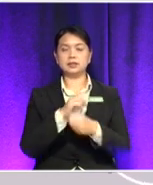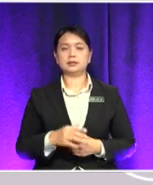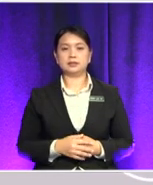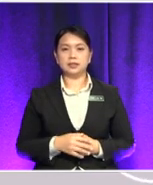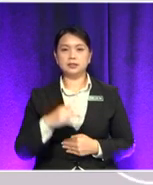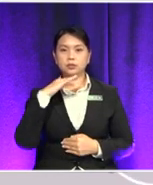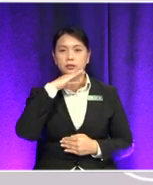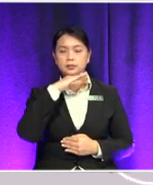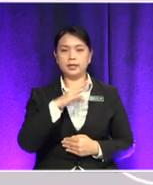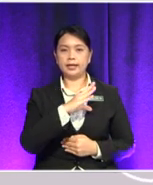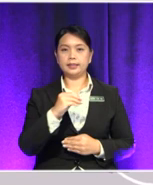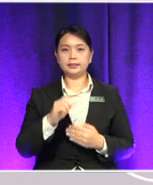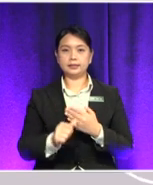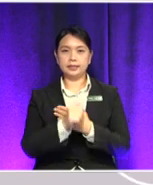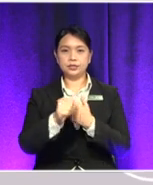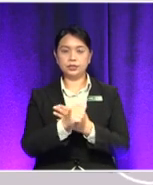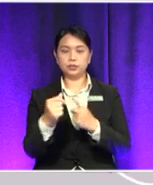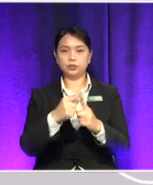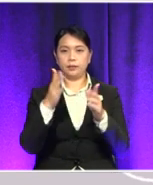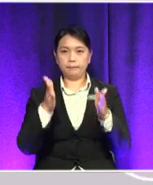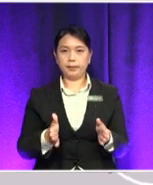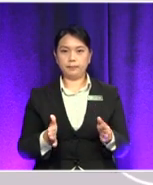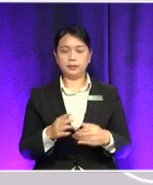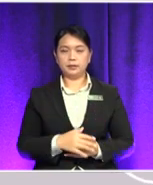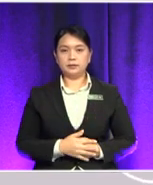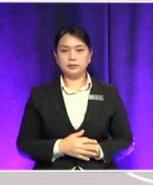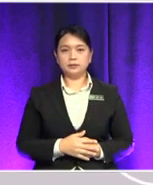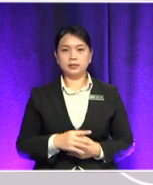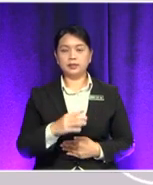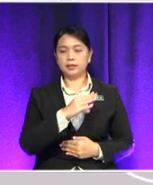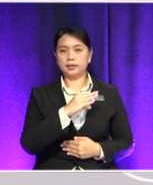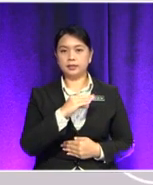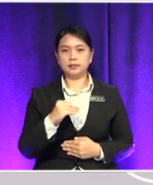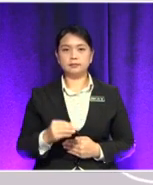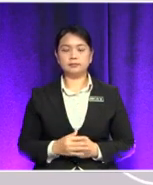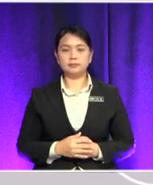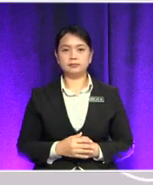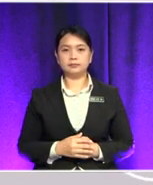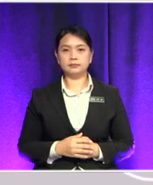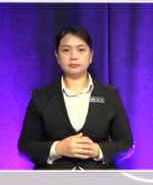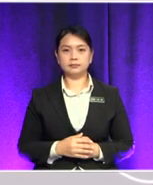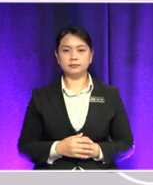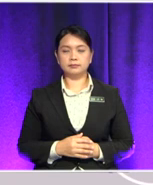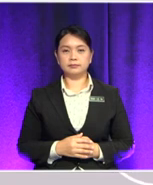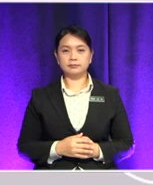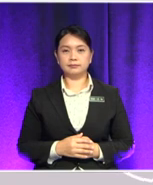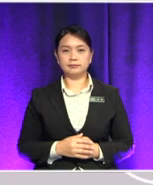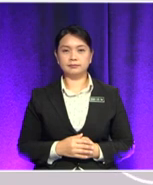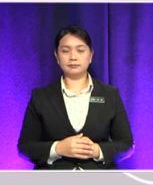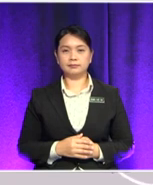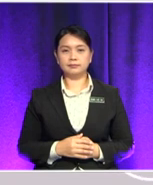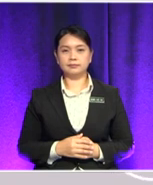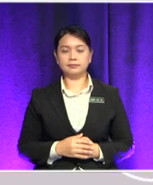can be danger to people's and animals' health if unclean or untreated water is consumed. Ooh, Okay.